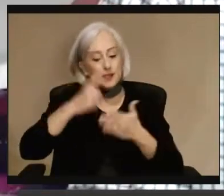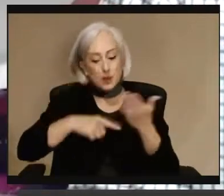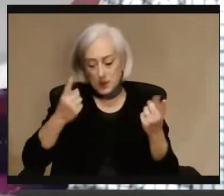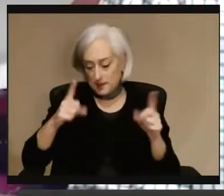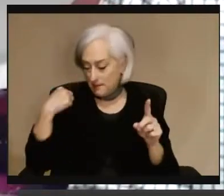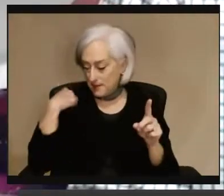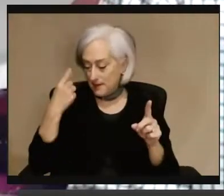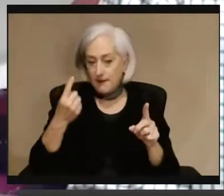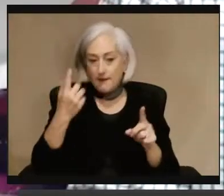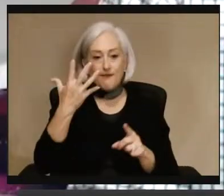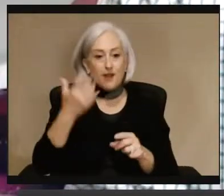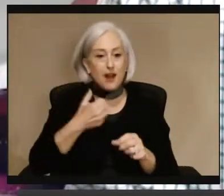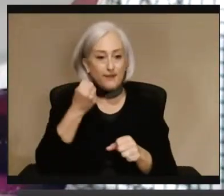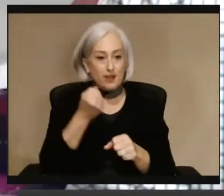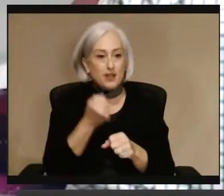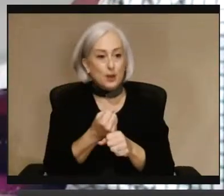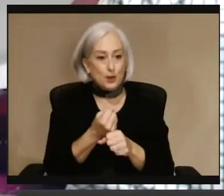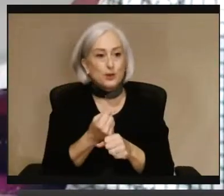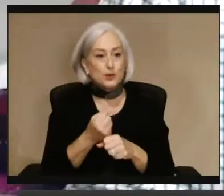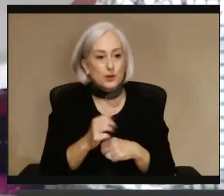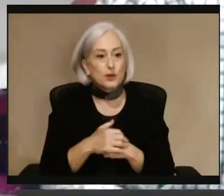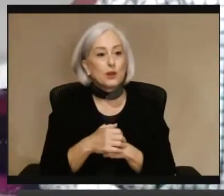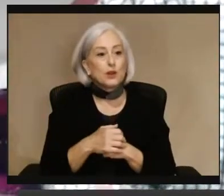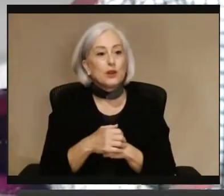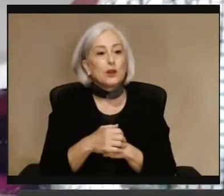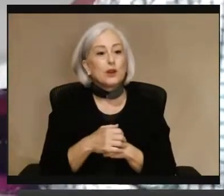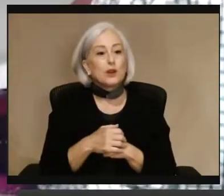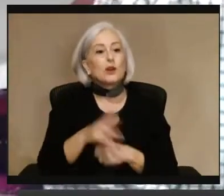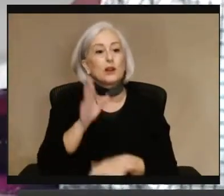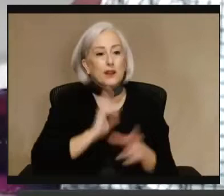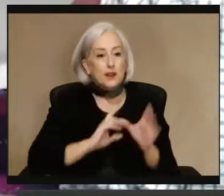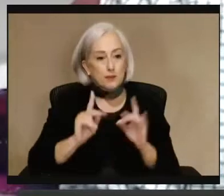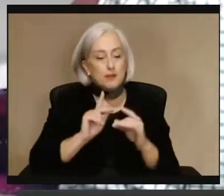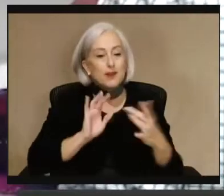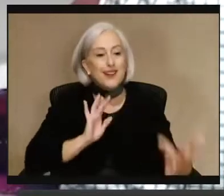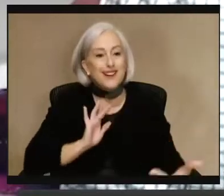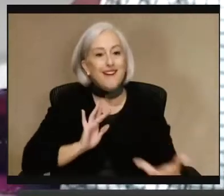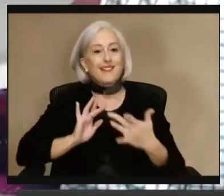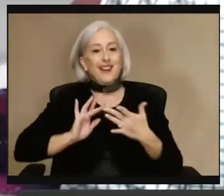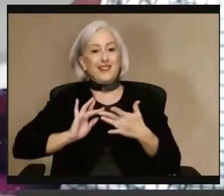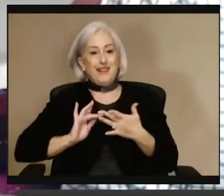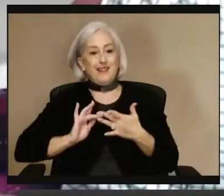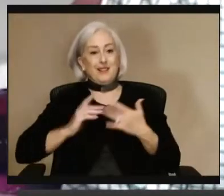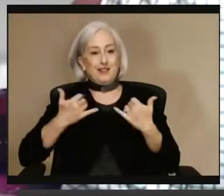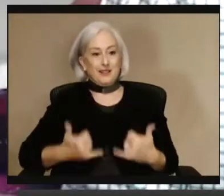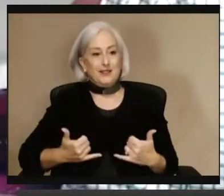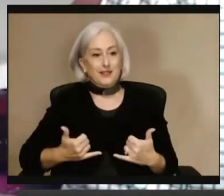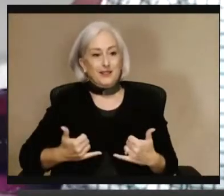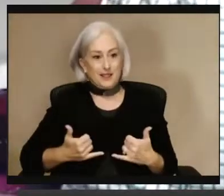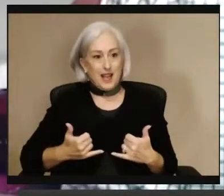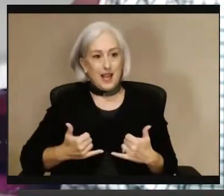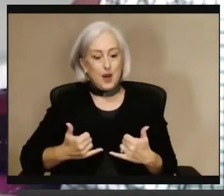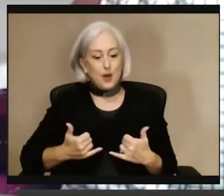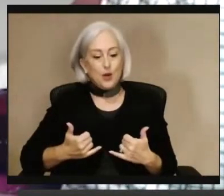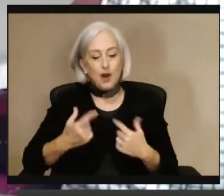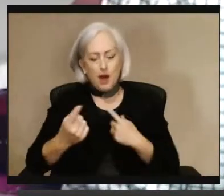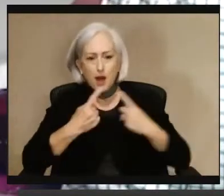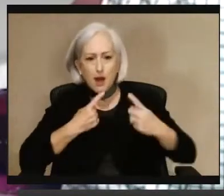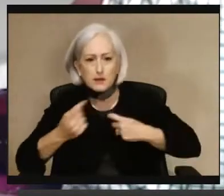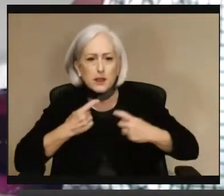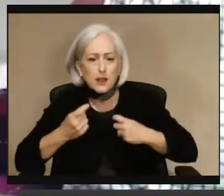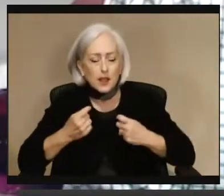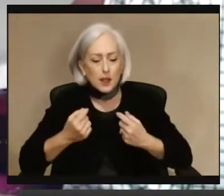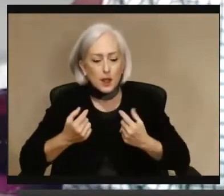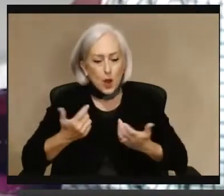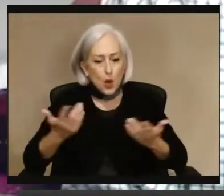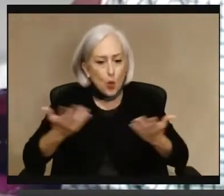now in June. But the people that reach out to us now, actually, what can we do? What are you guys doing? How